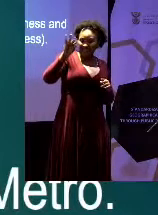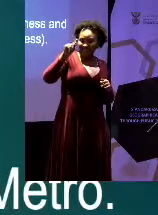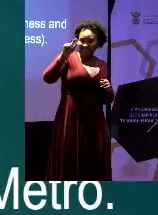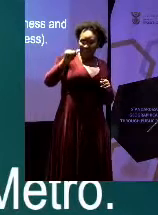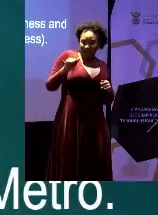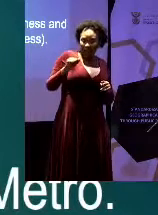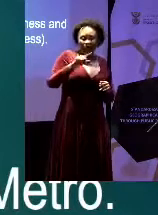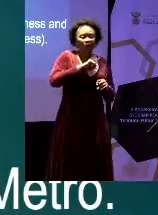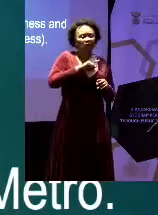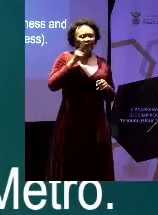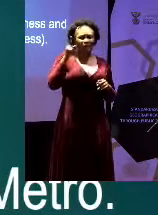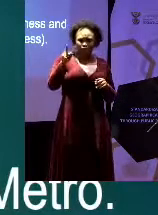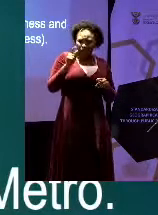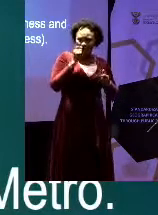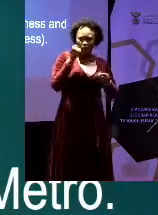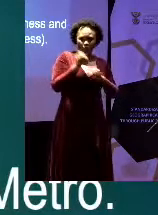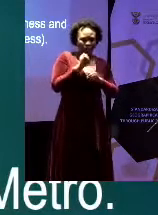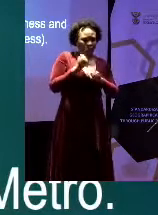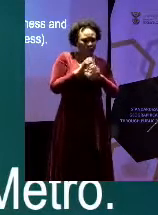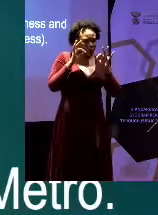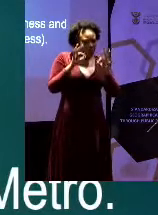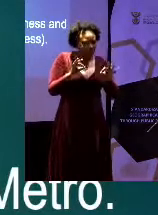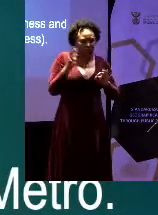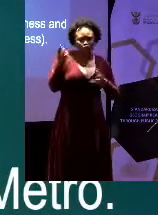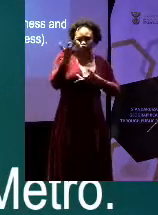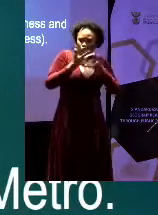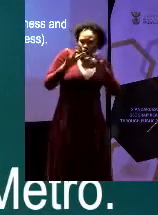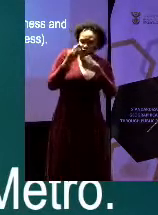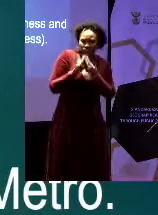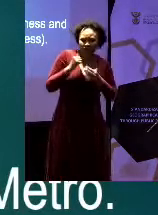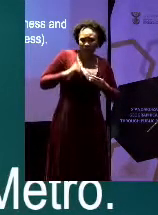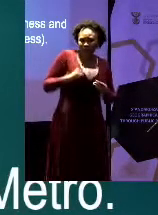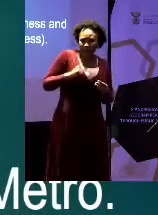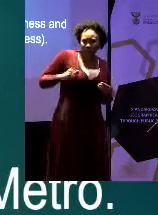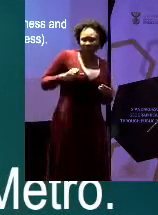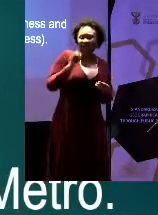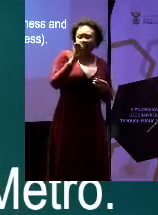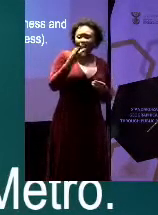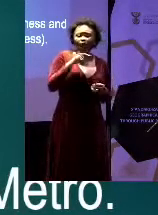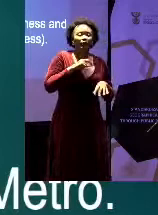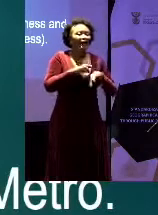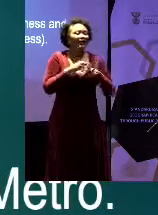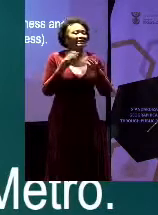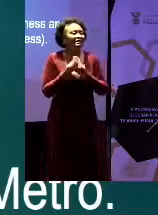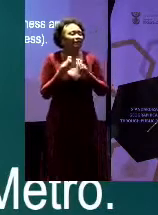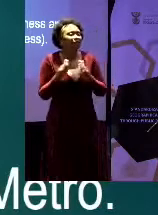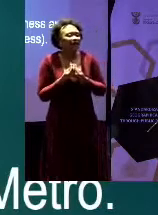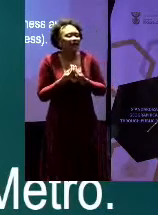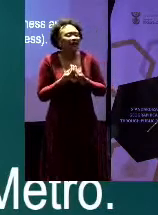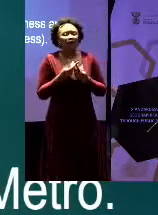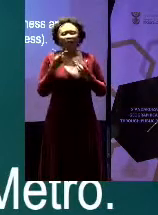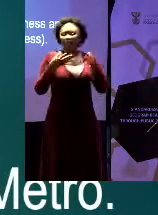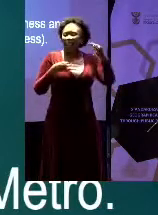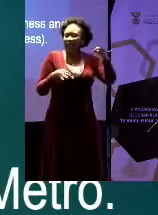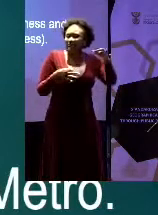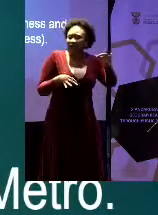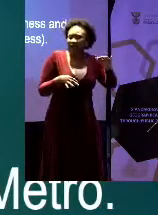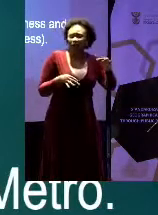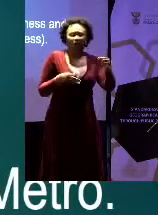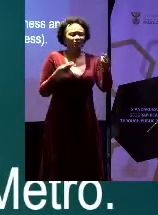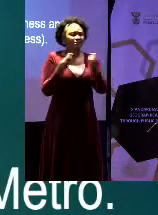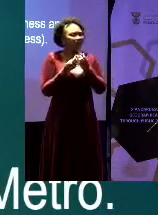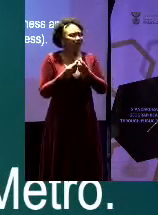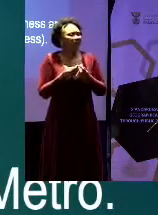she was consistent, she was busy with the municipalities. Whenever we needed something, whether it's a consent letter, it's a form filled in